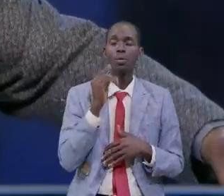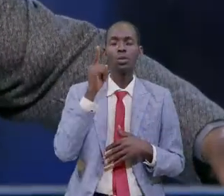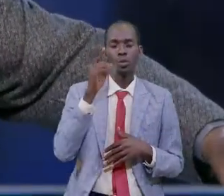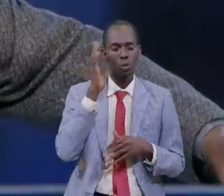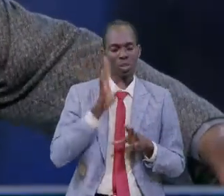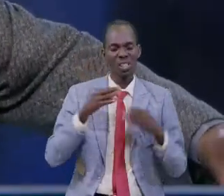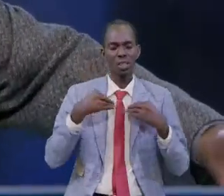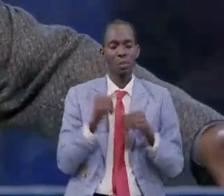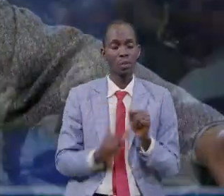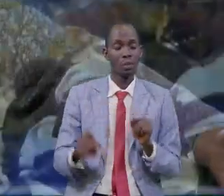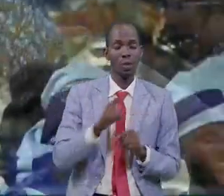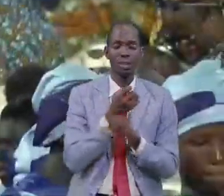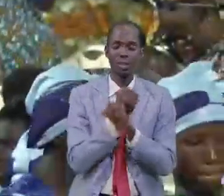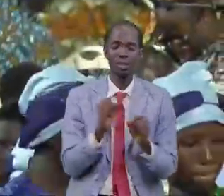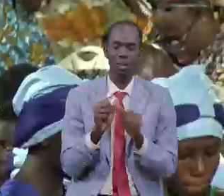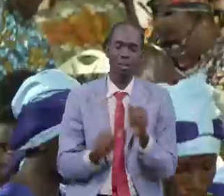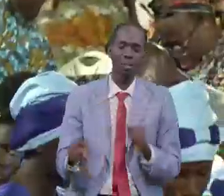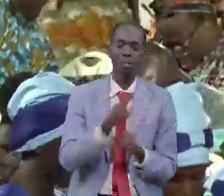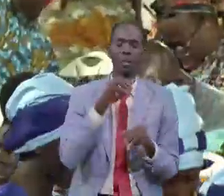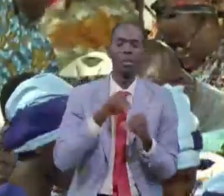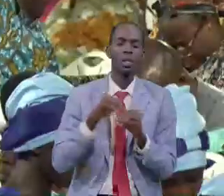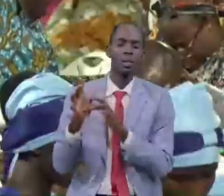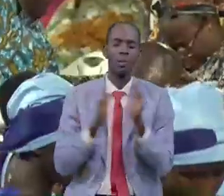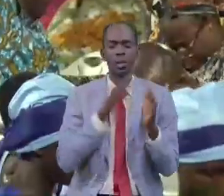in Jesus' name.